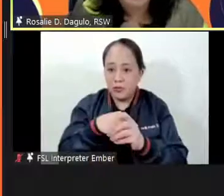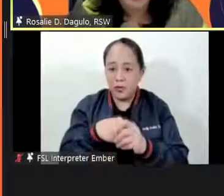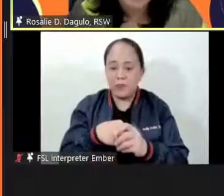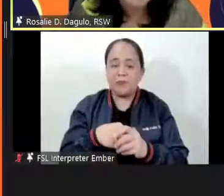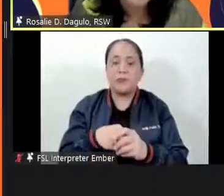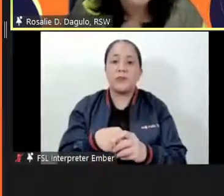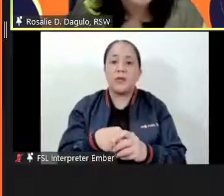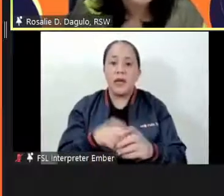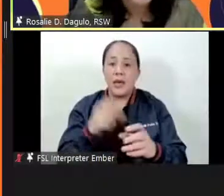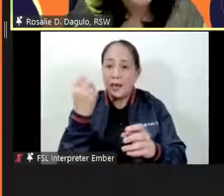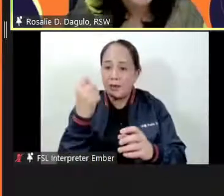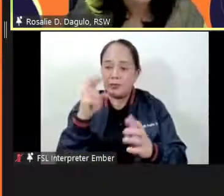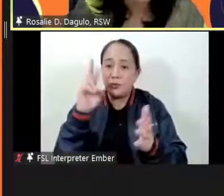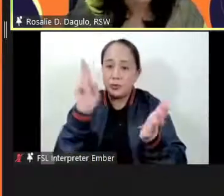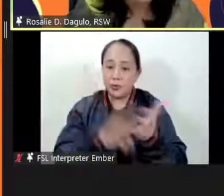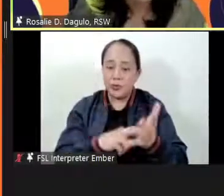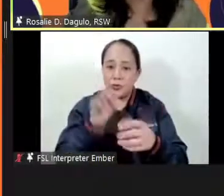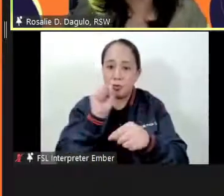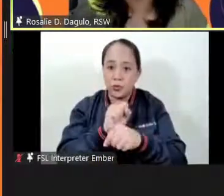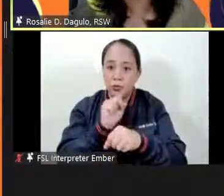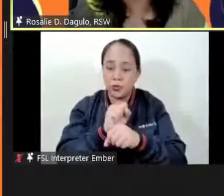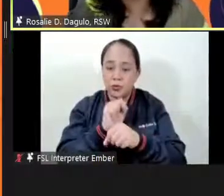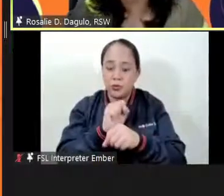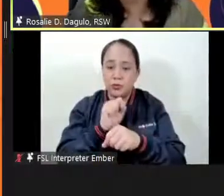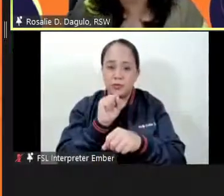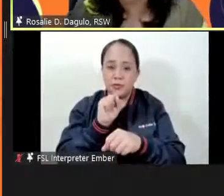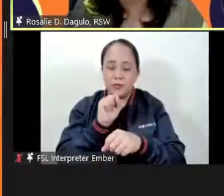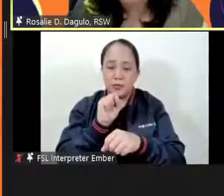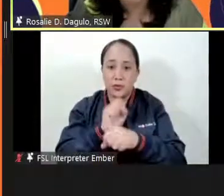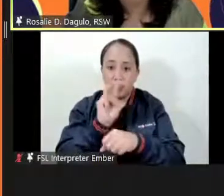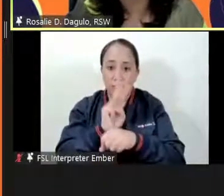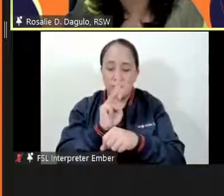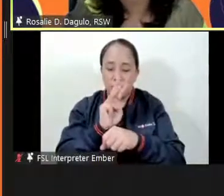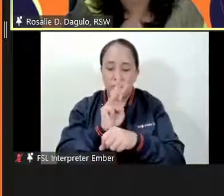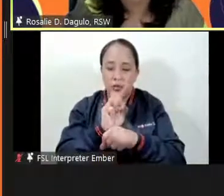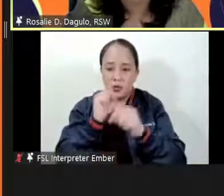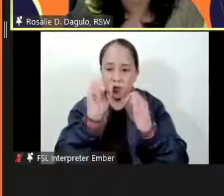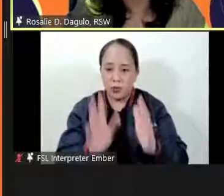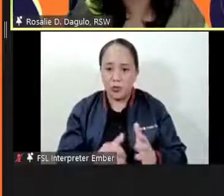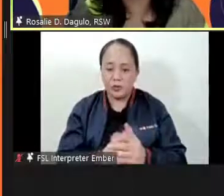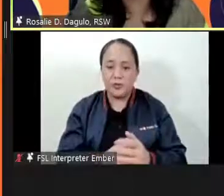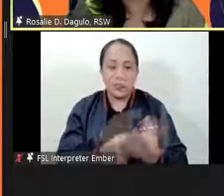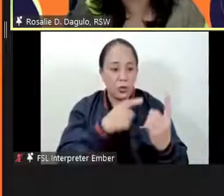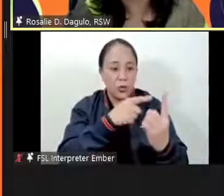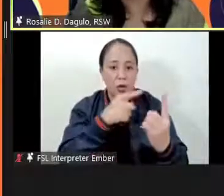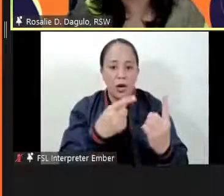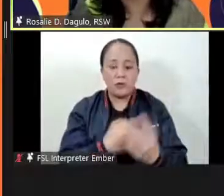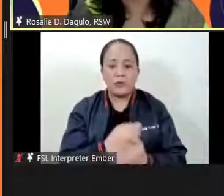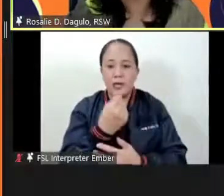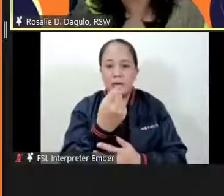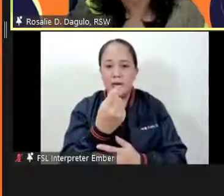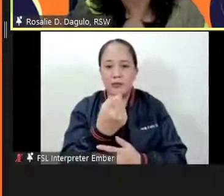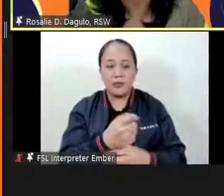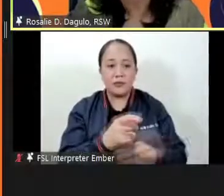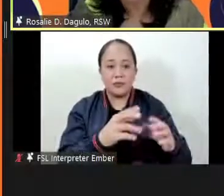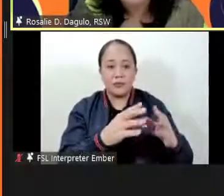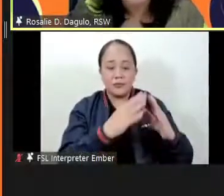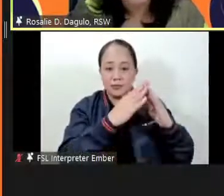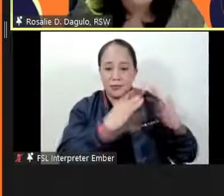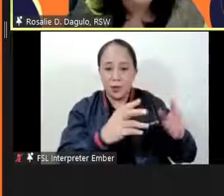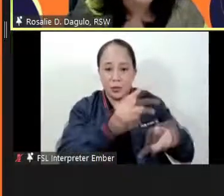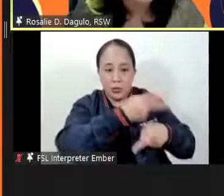social workers in this study, each one representing one of the 11 residential care facilities run